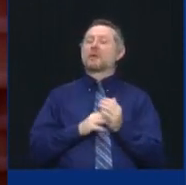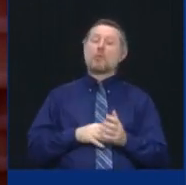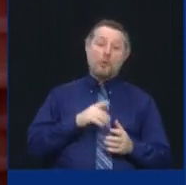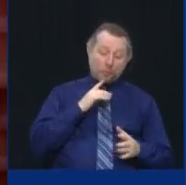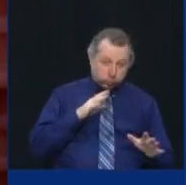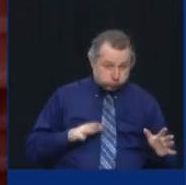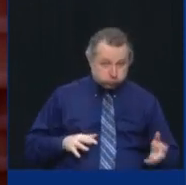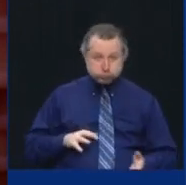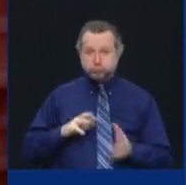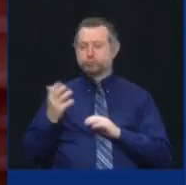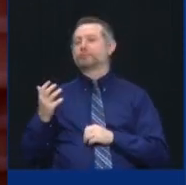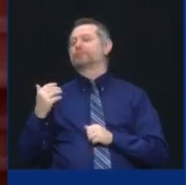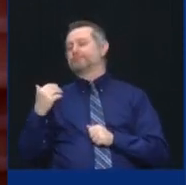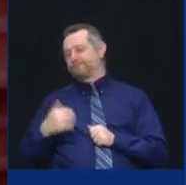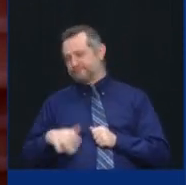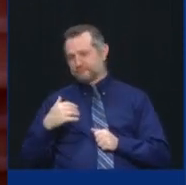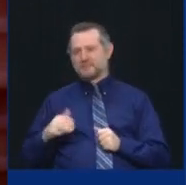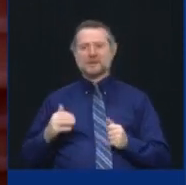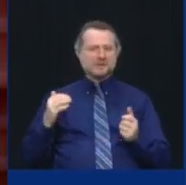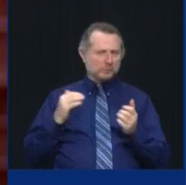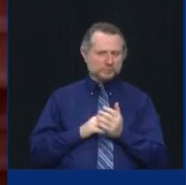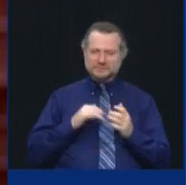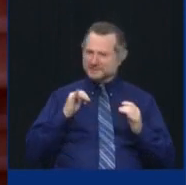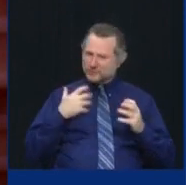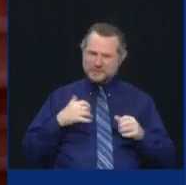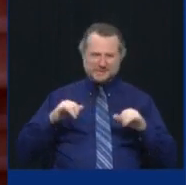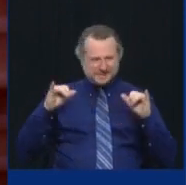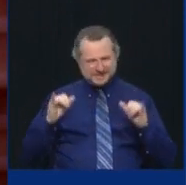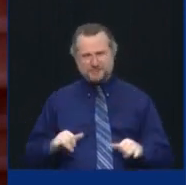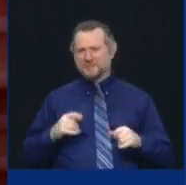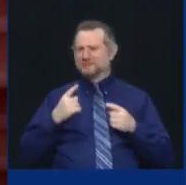founding mission is even more relevant today